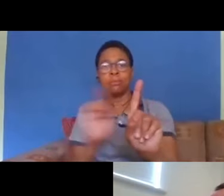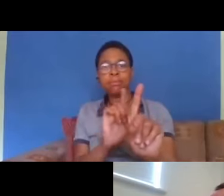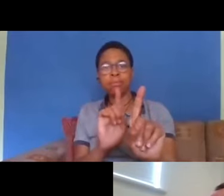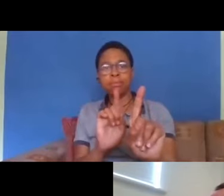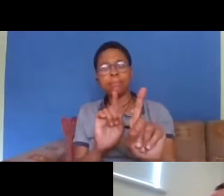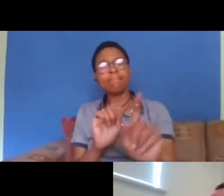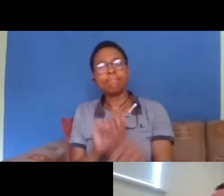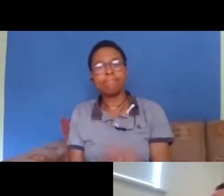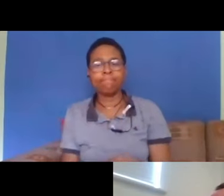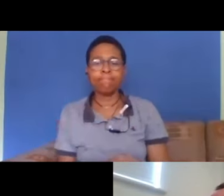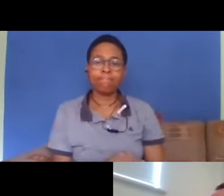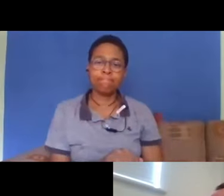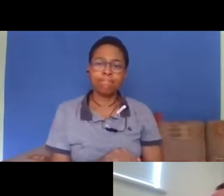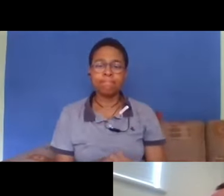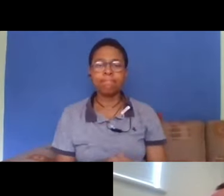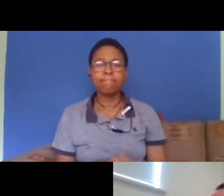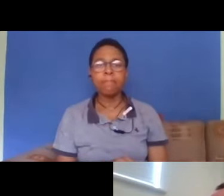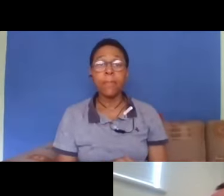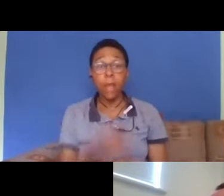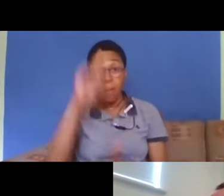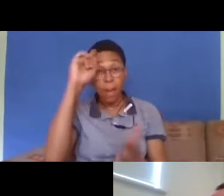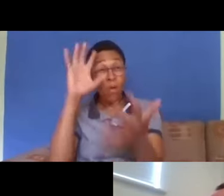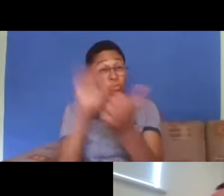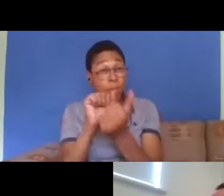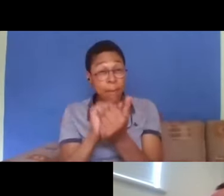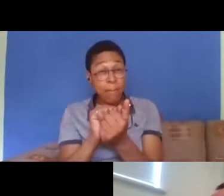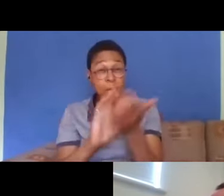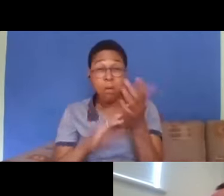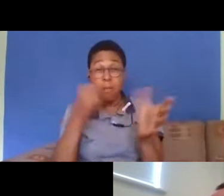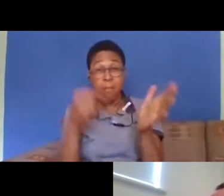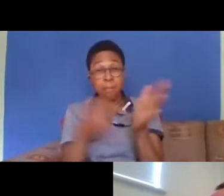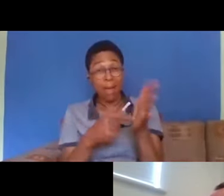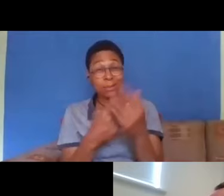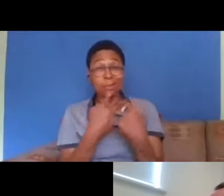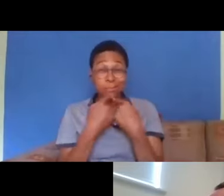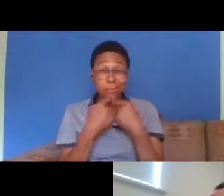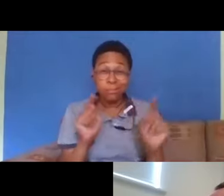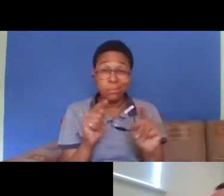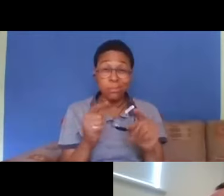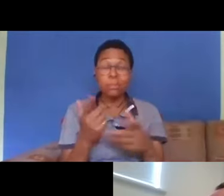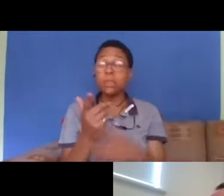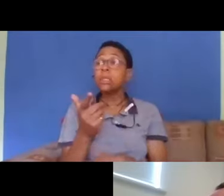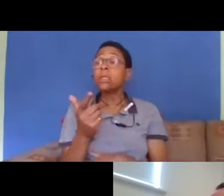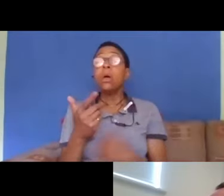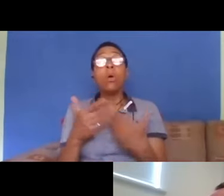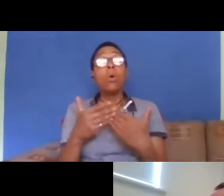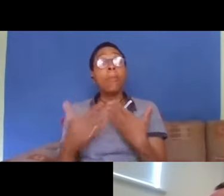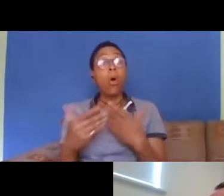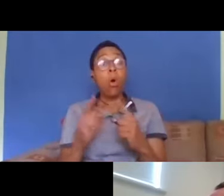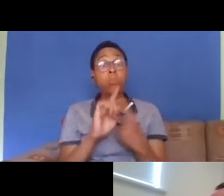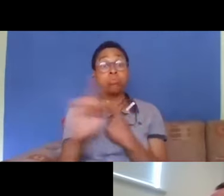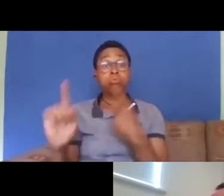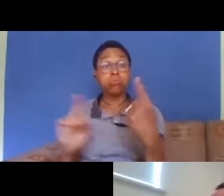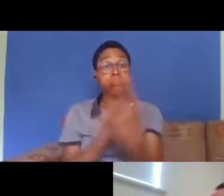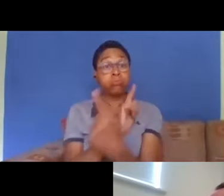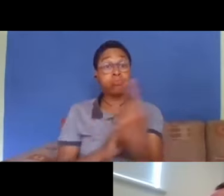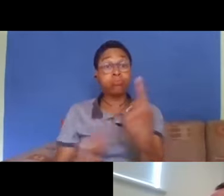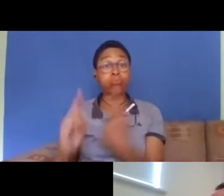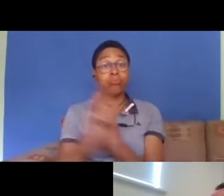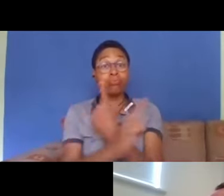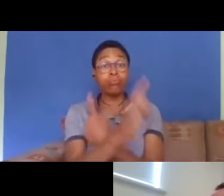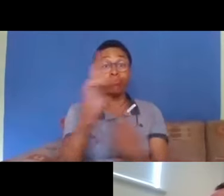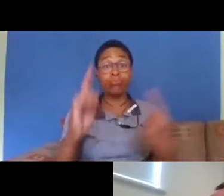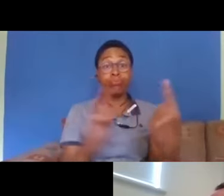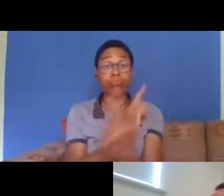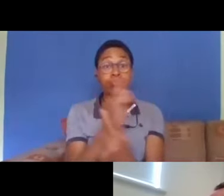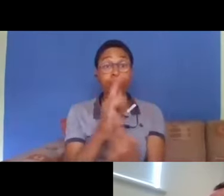do remember the points that Matt was making earlier about the more movement there is in the room, the more